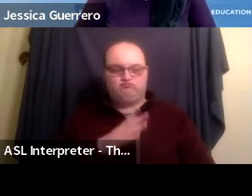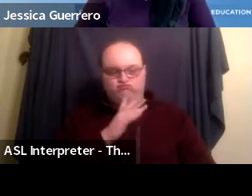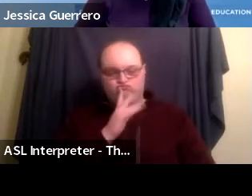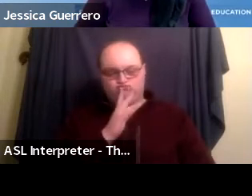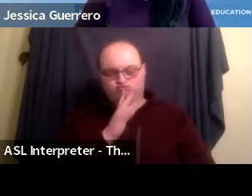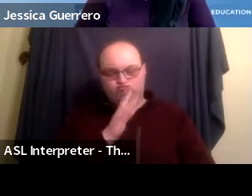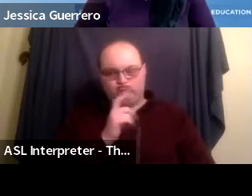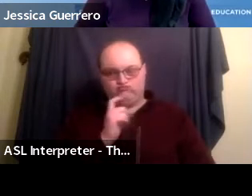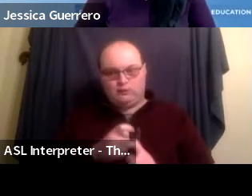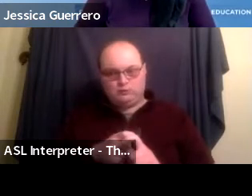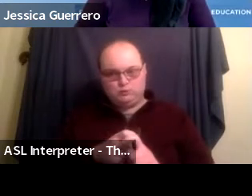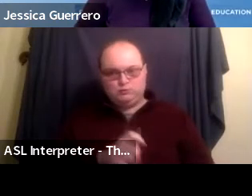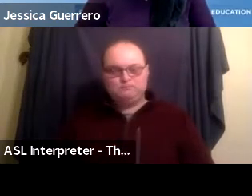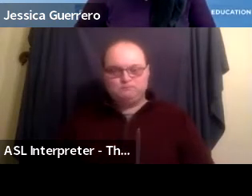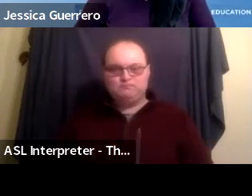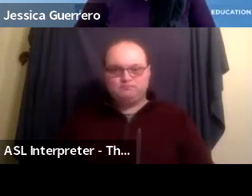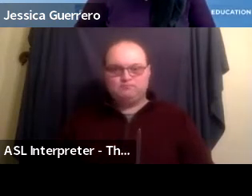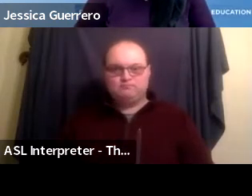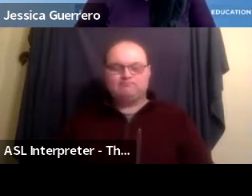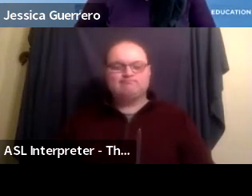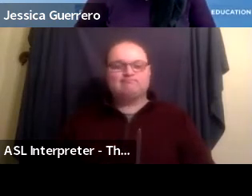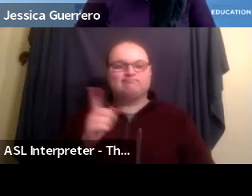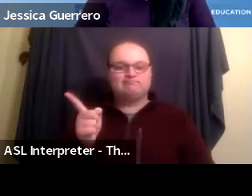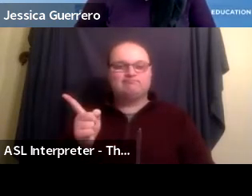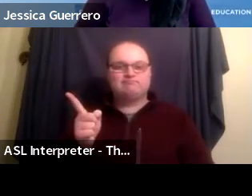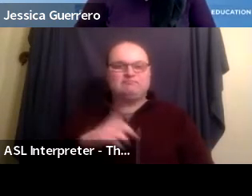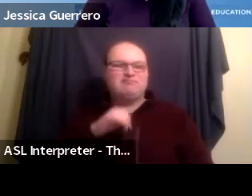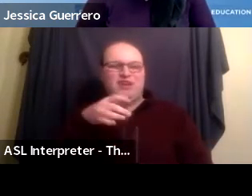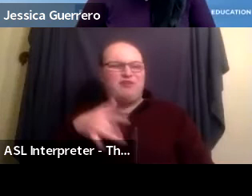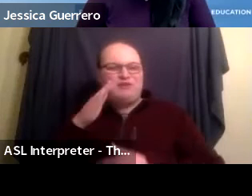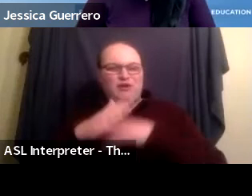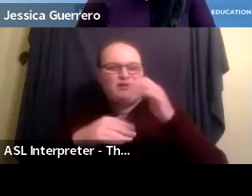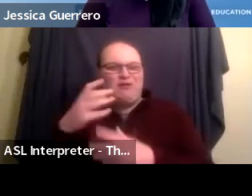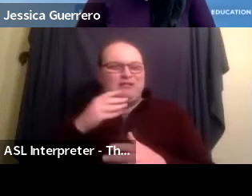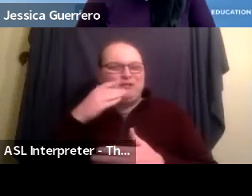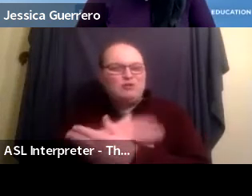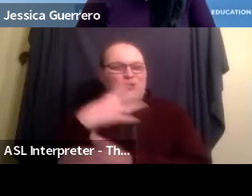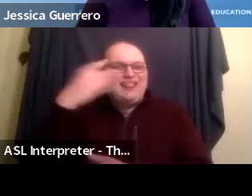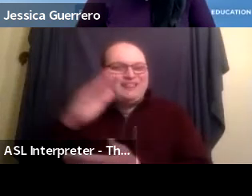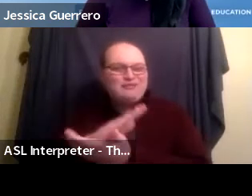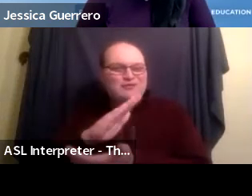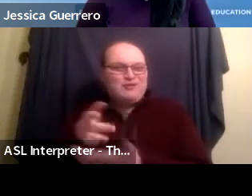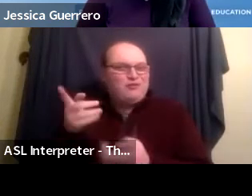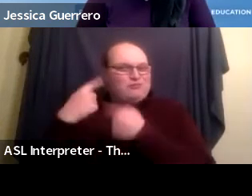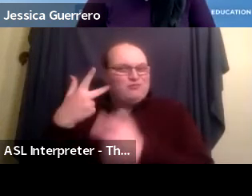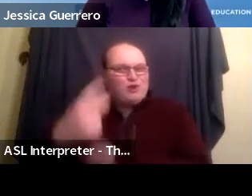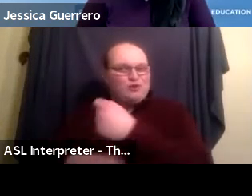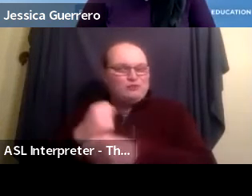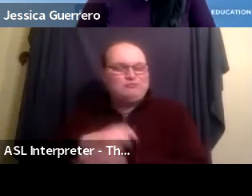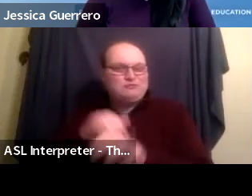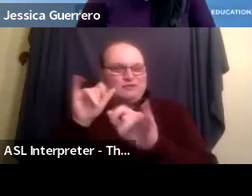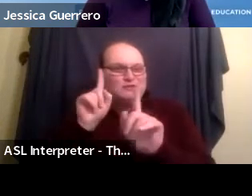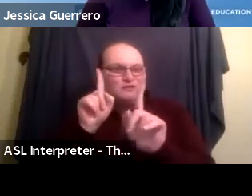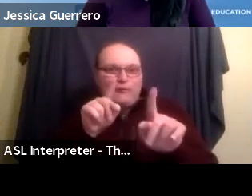de edad. I would not feel comfortable with my daughter leaving the school. She's been in the school for 3 years, and I would like for her